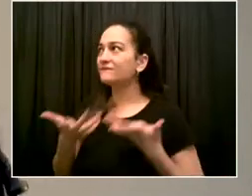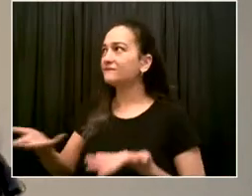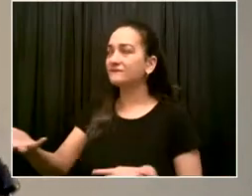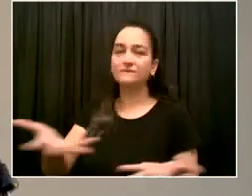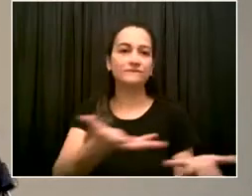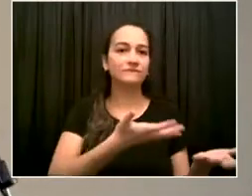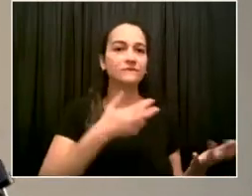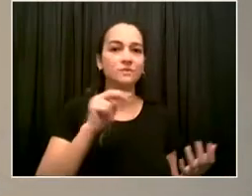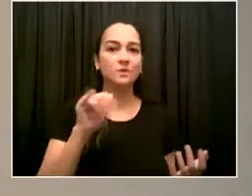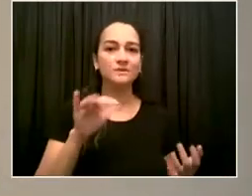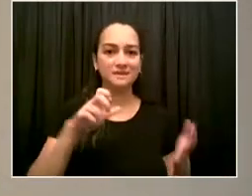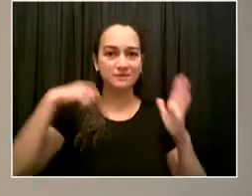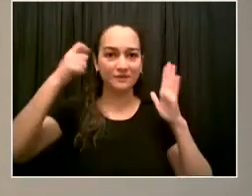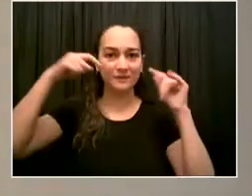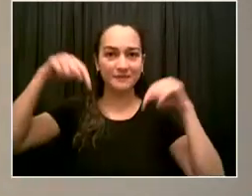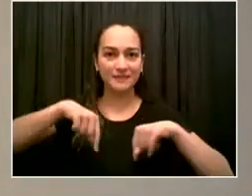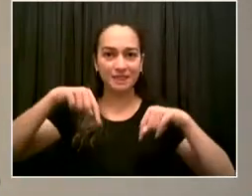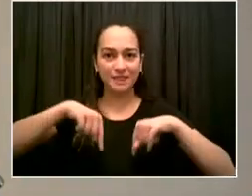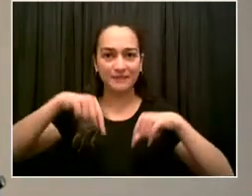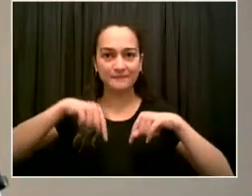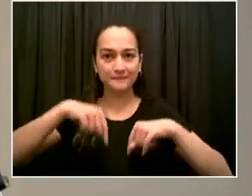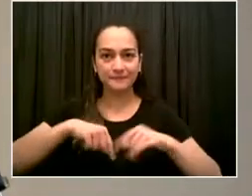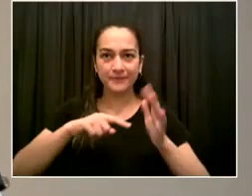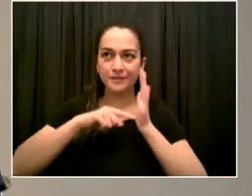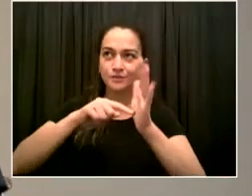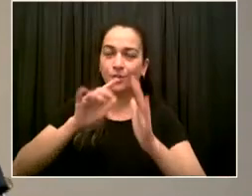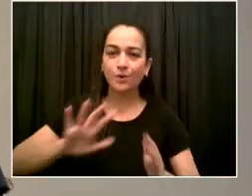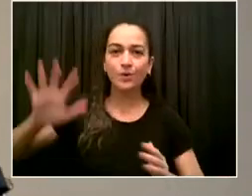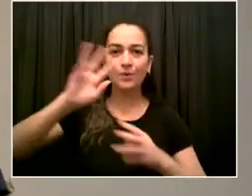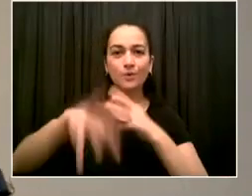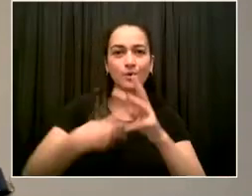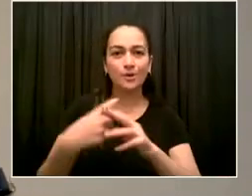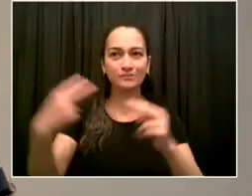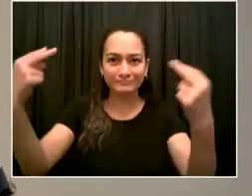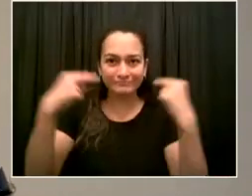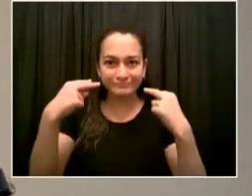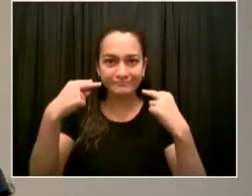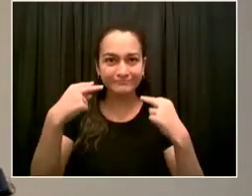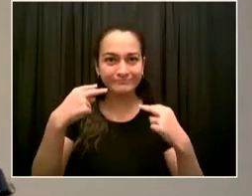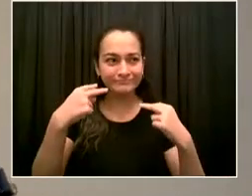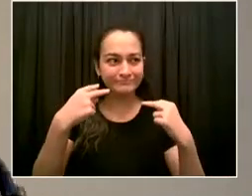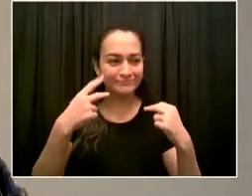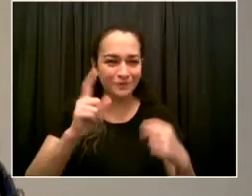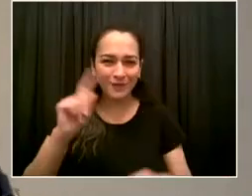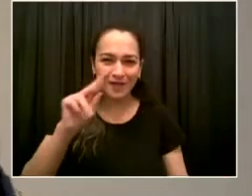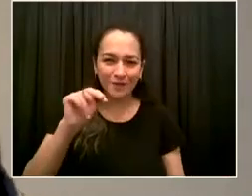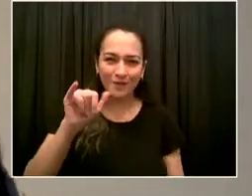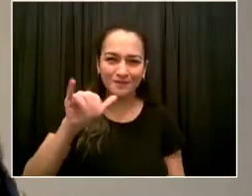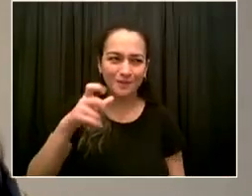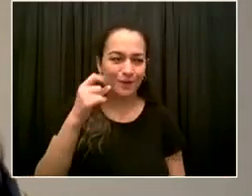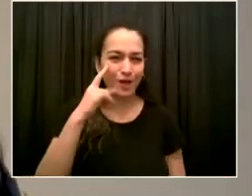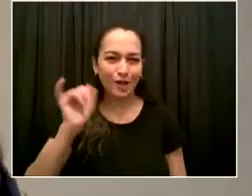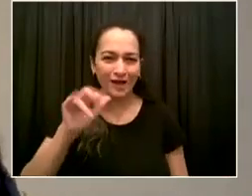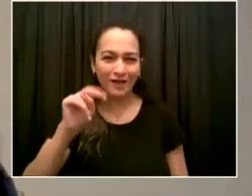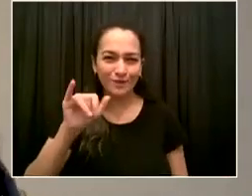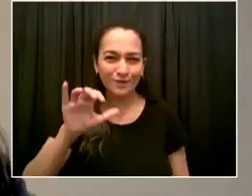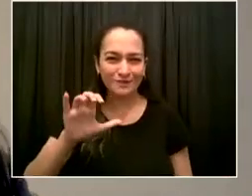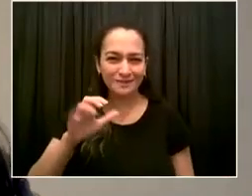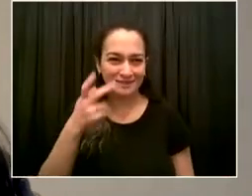and bring an authenticity and a pride of what it means to be a New Yorker to the people wherever they